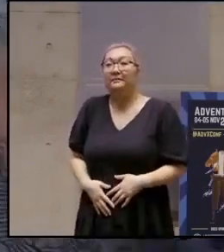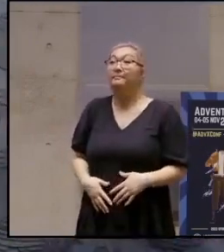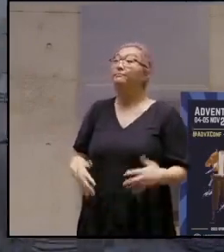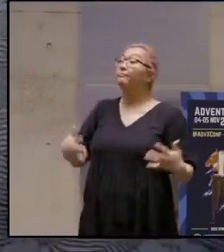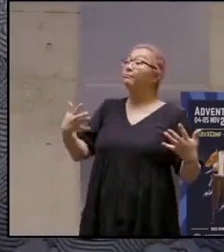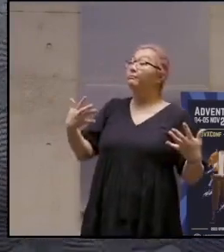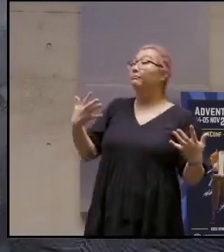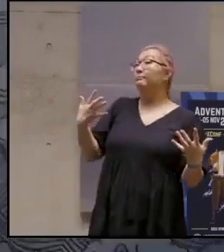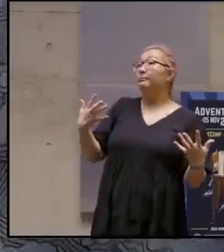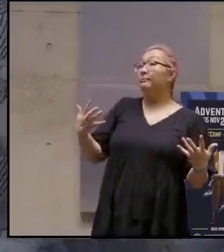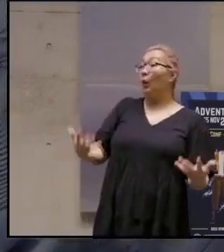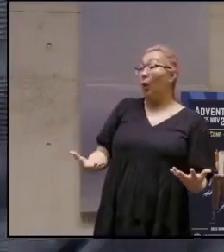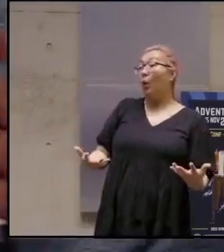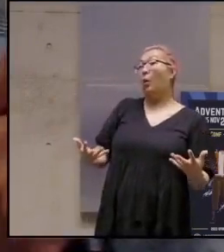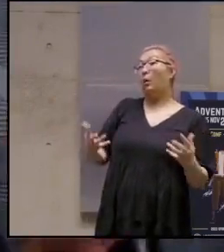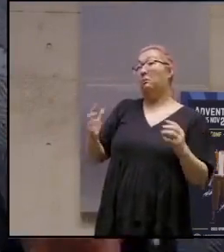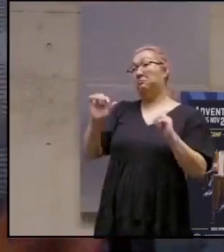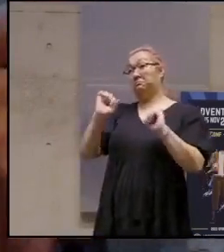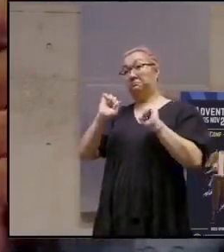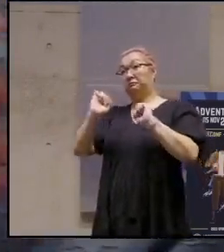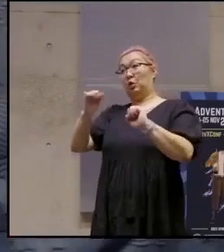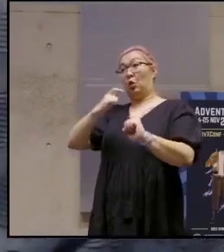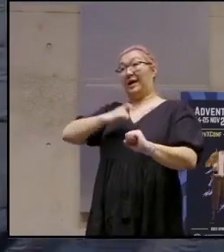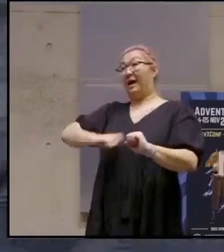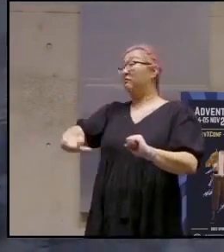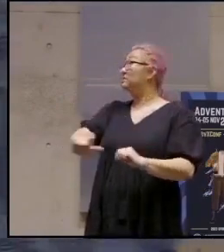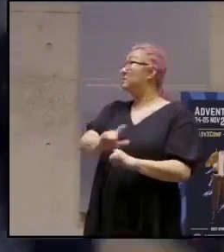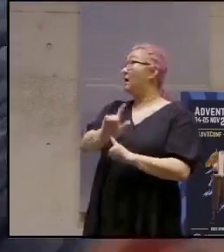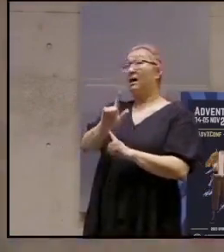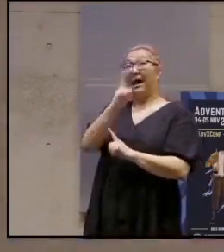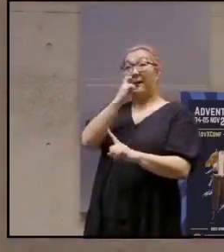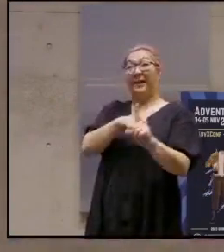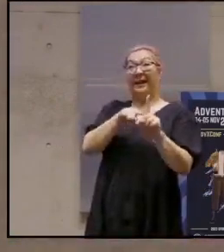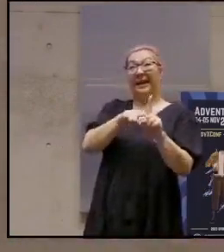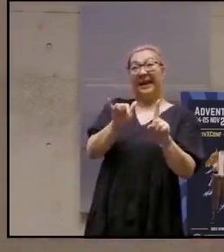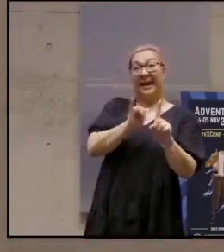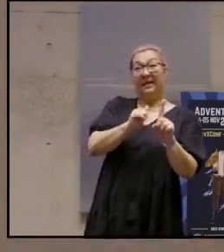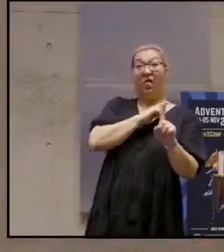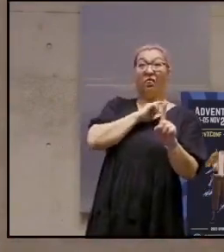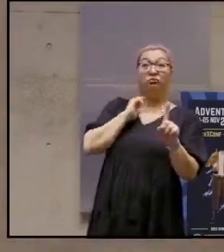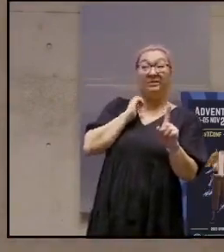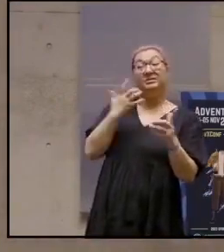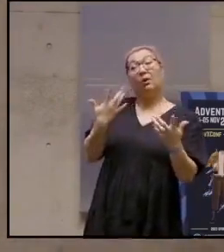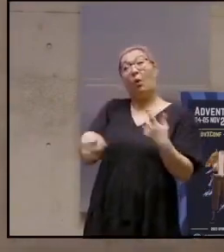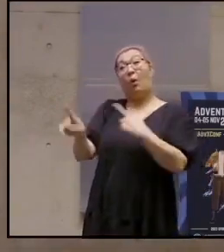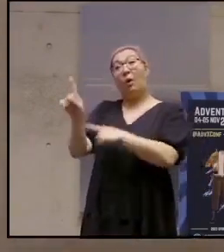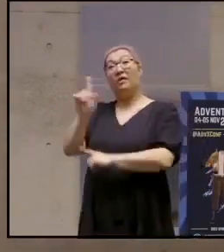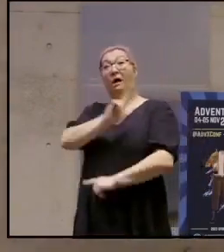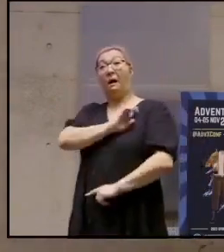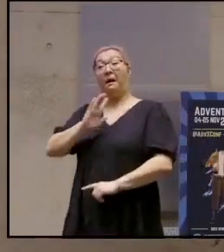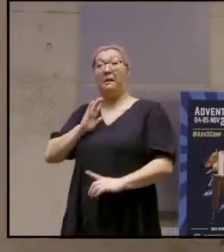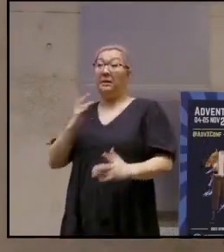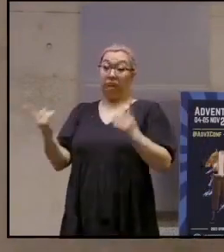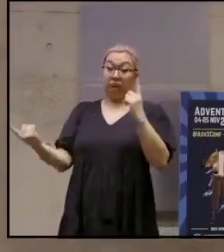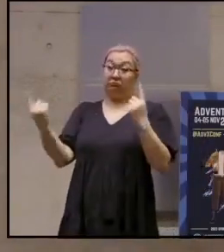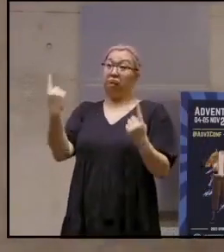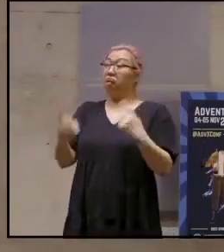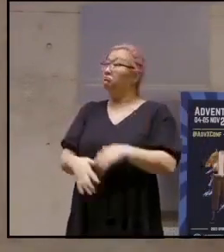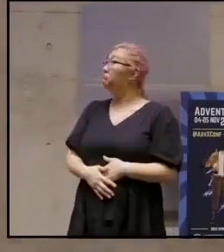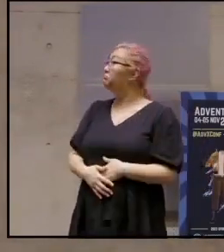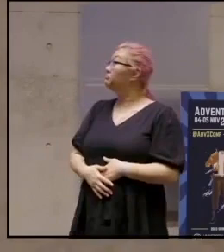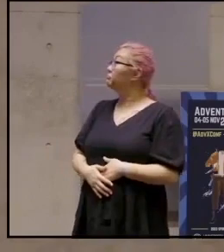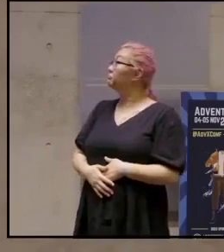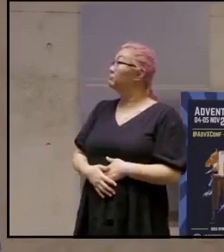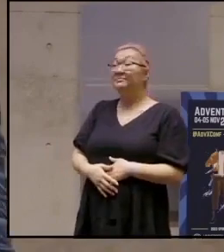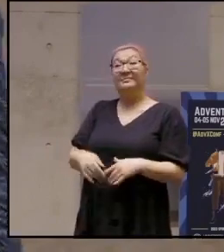Hidalgo of your story. Maybe they get to be the Allende. Maybe they get to pick who they get to be. This could be a